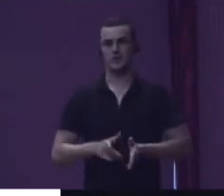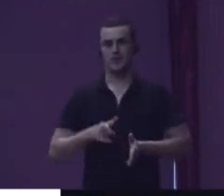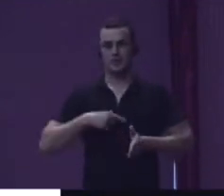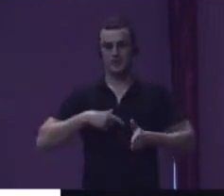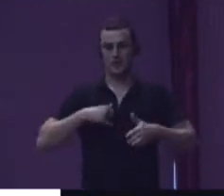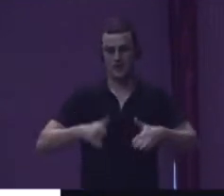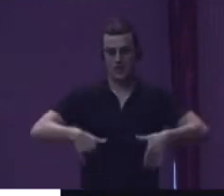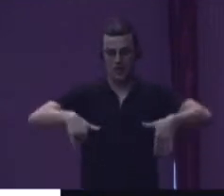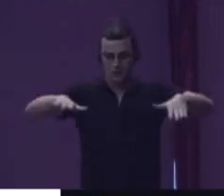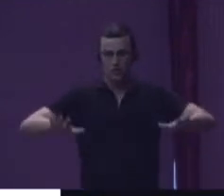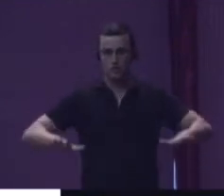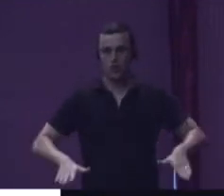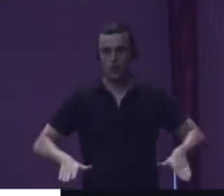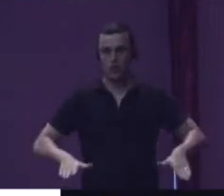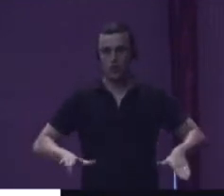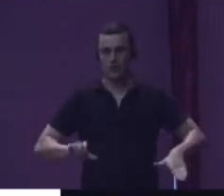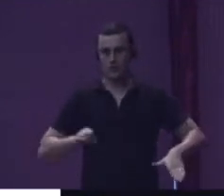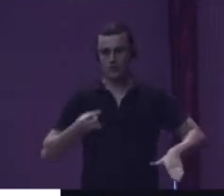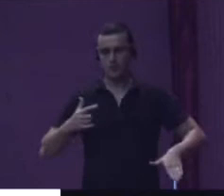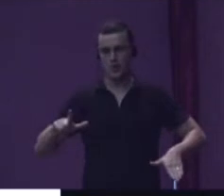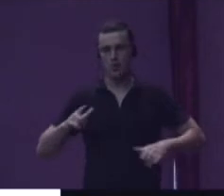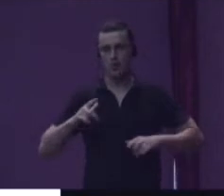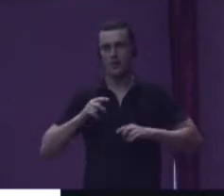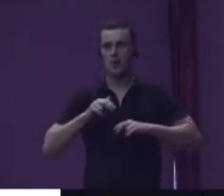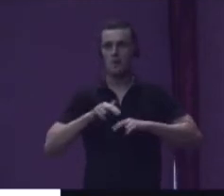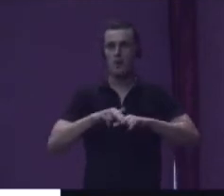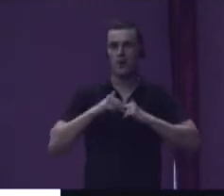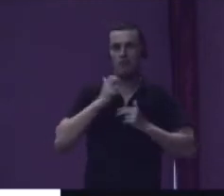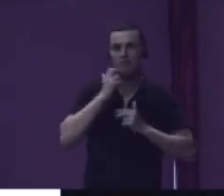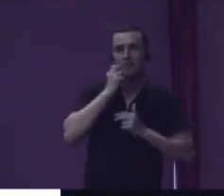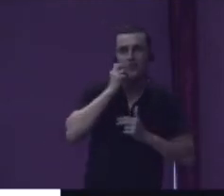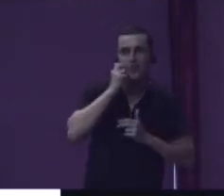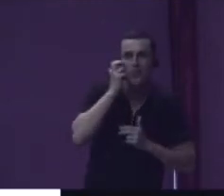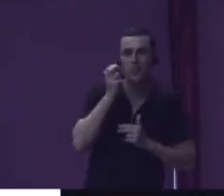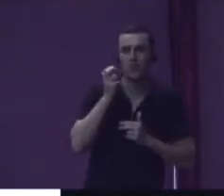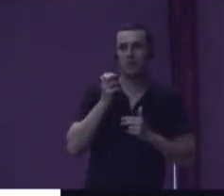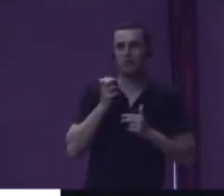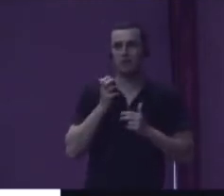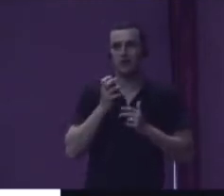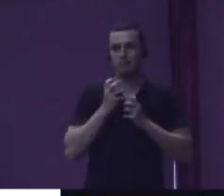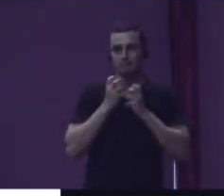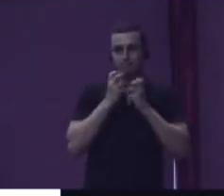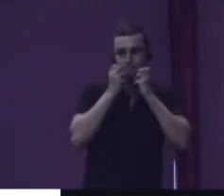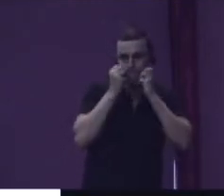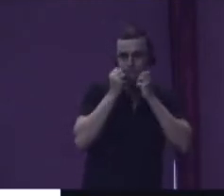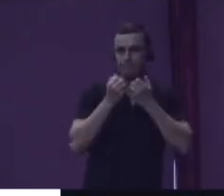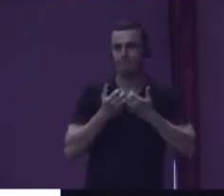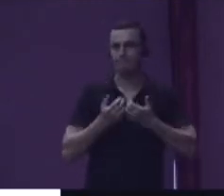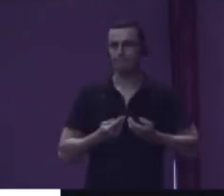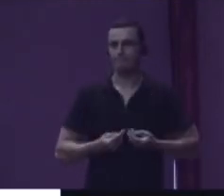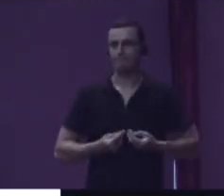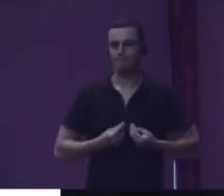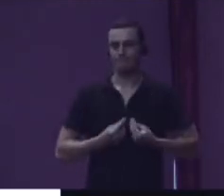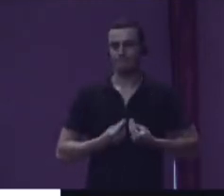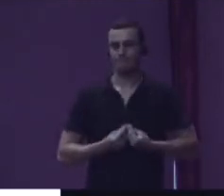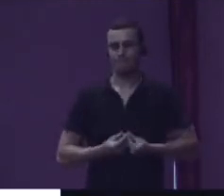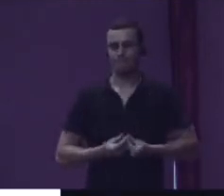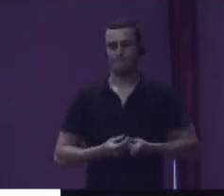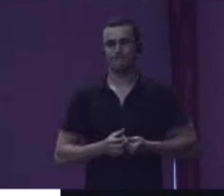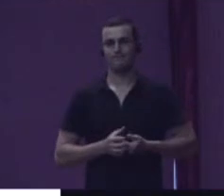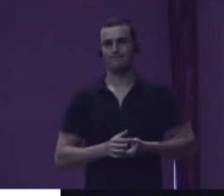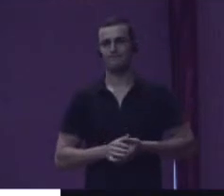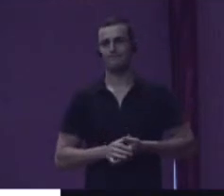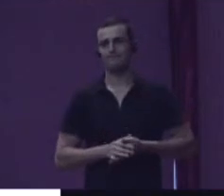nurse would come in and find the baby born and start yelling at the mother. But it's just a very